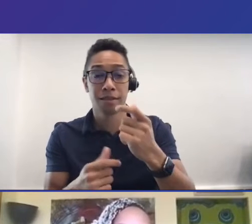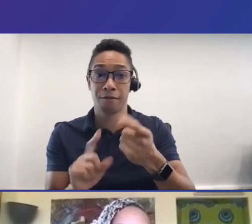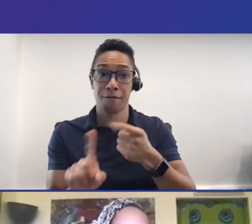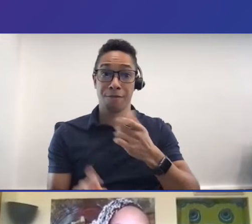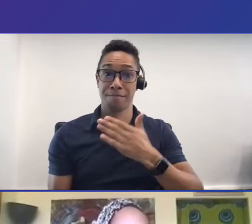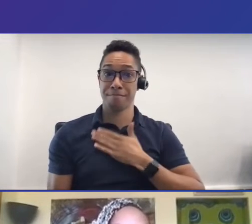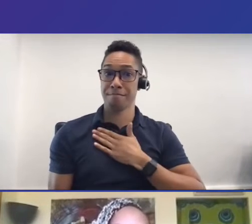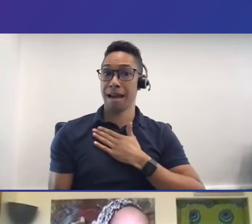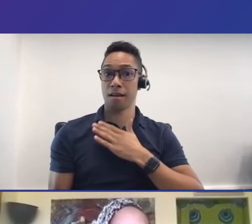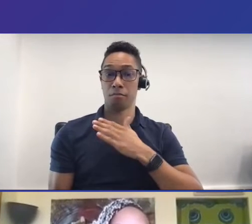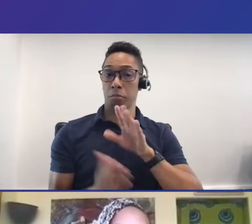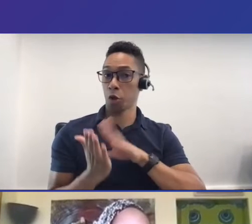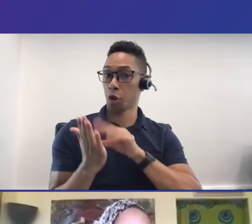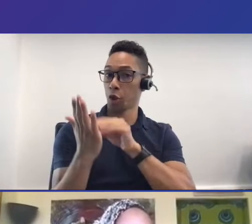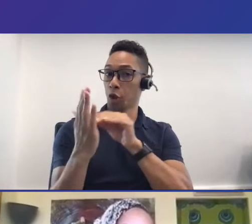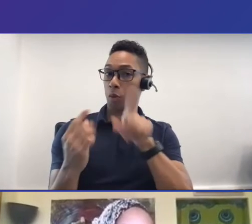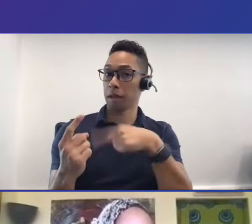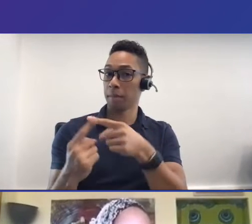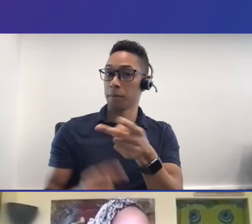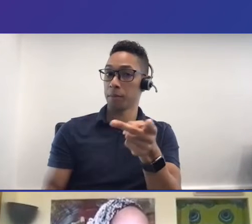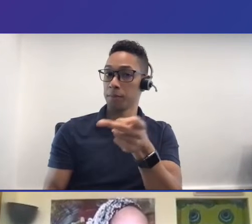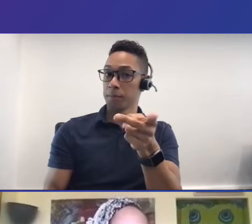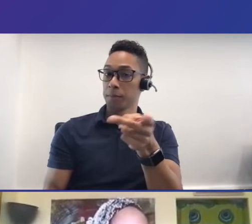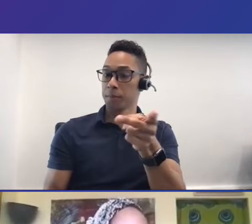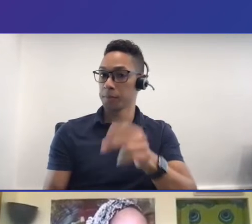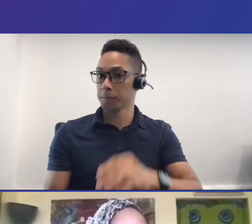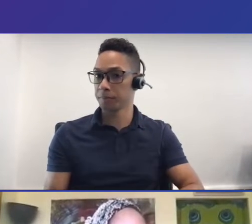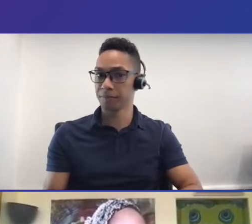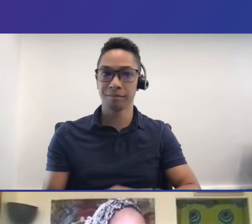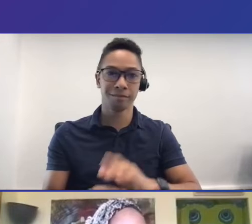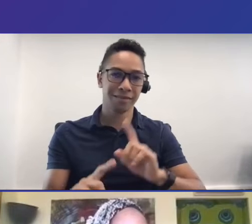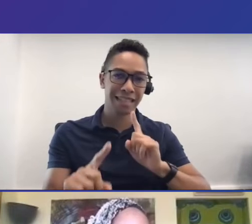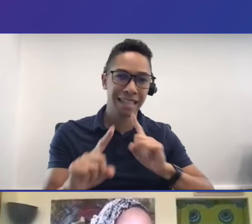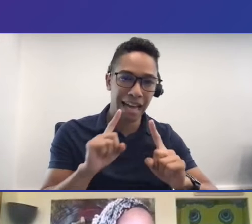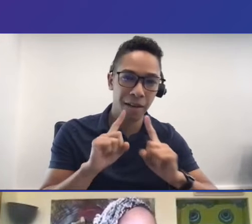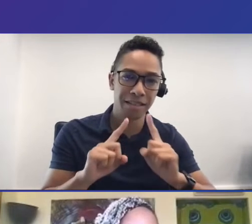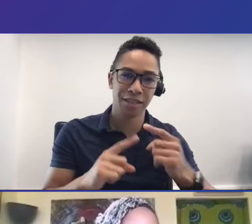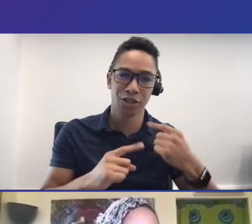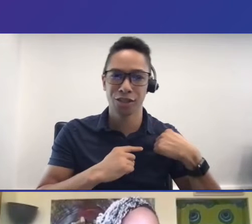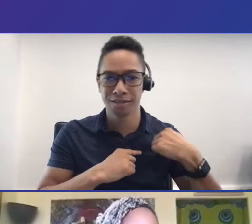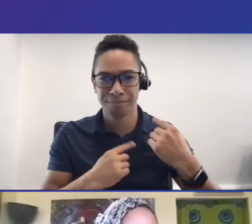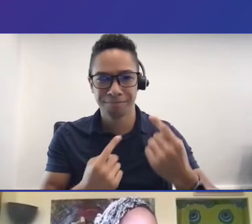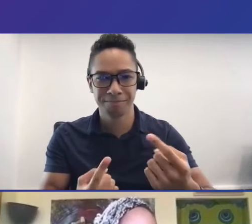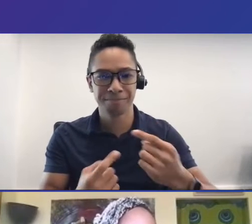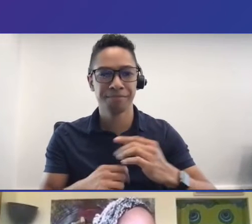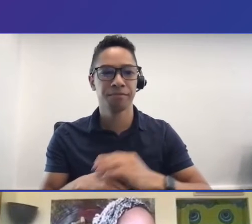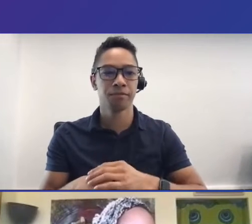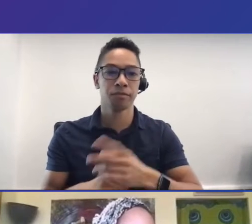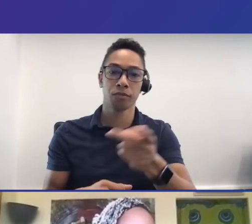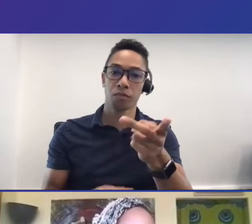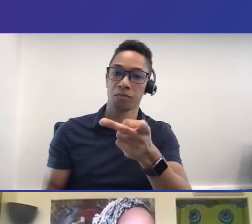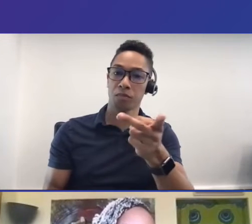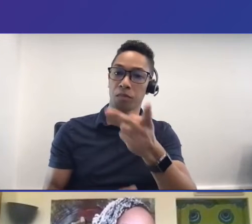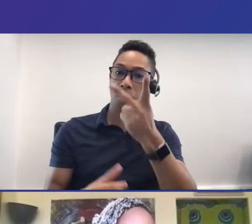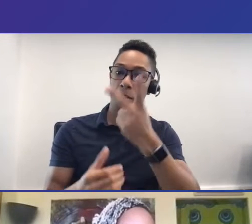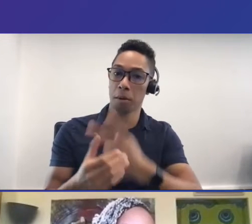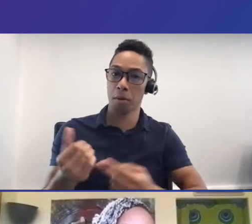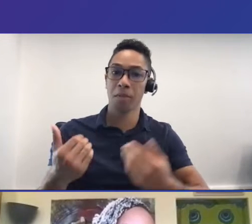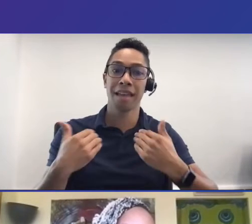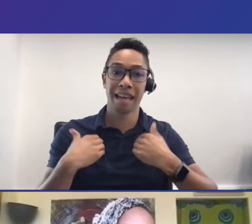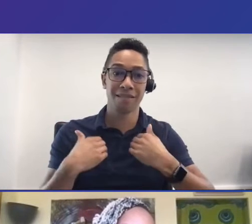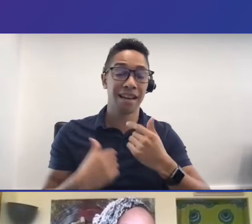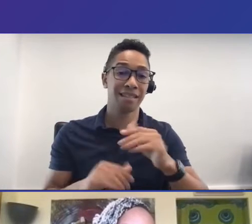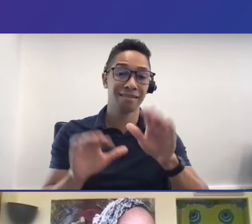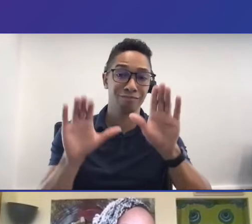I've been able to learn about you and from the conversation we've had thus far, you both have had exciting and